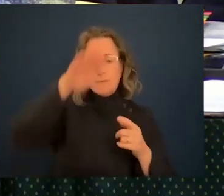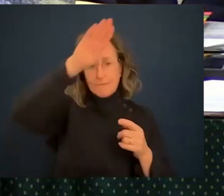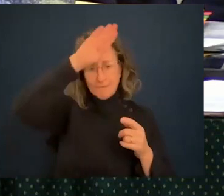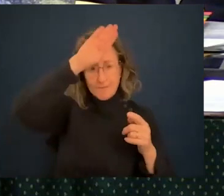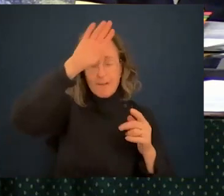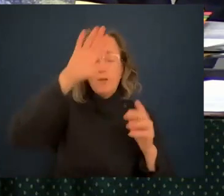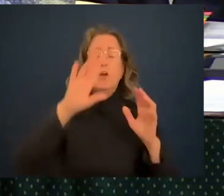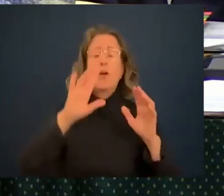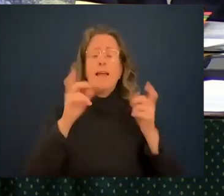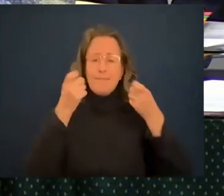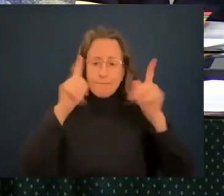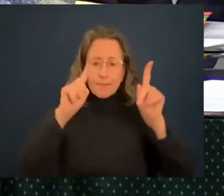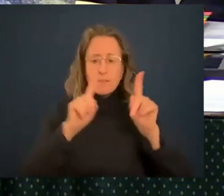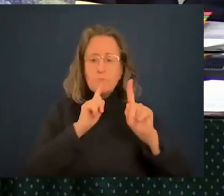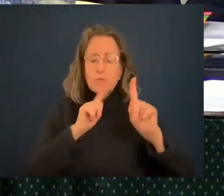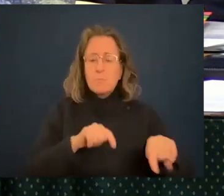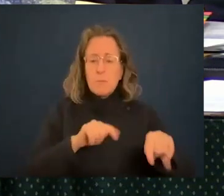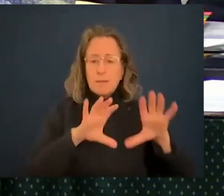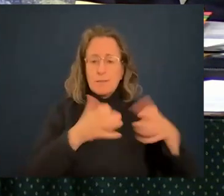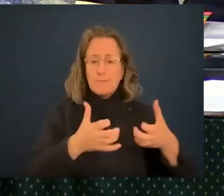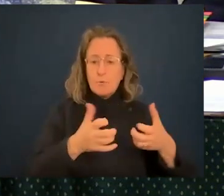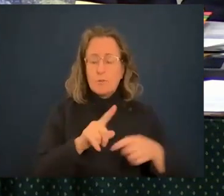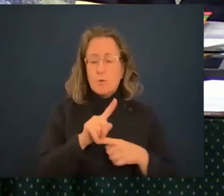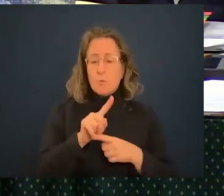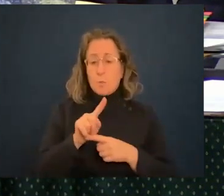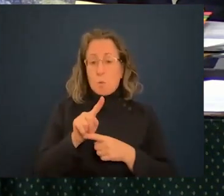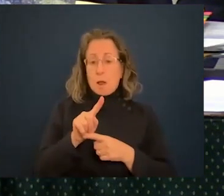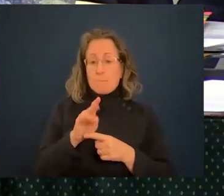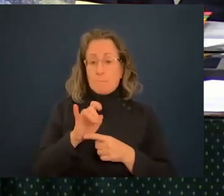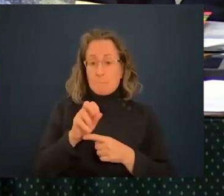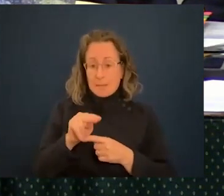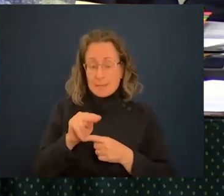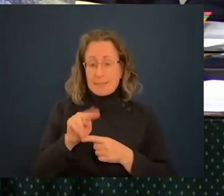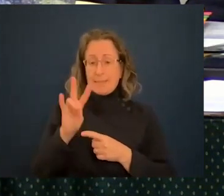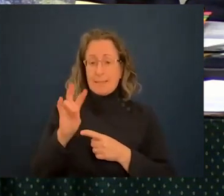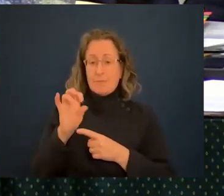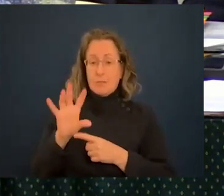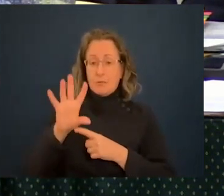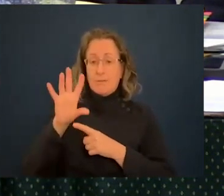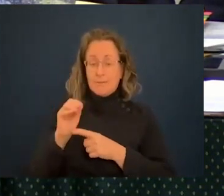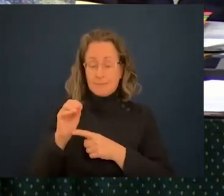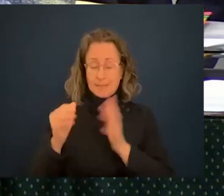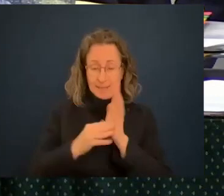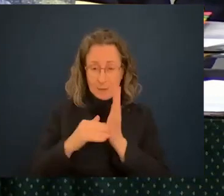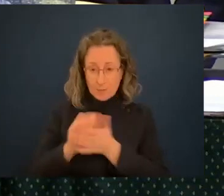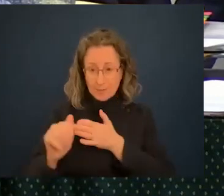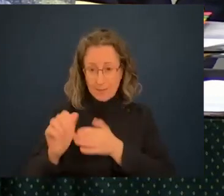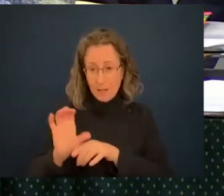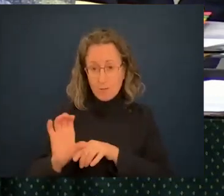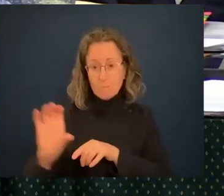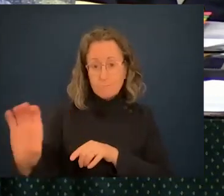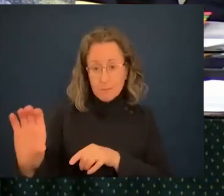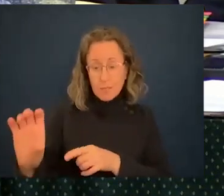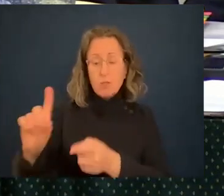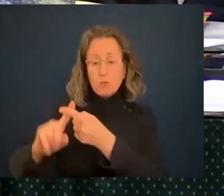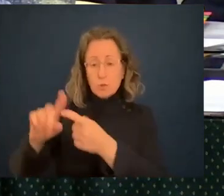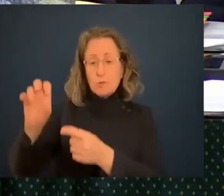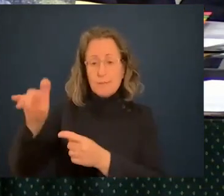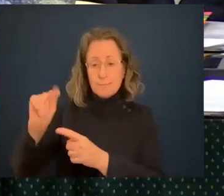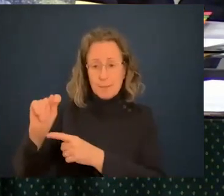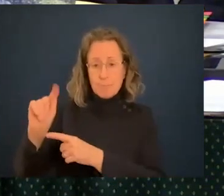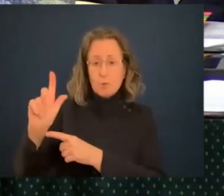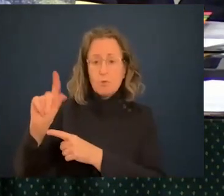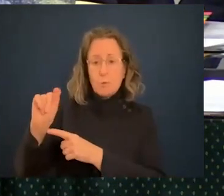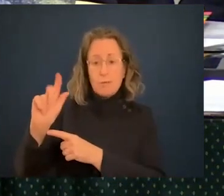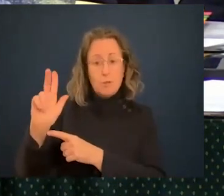set aside one million 700 750 000 until September 2023 for